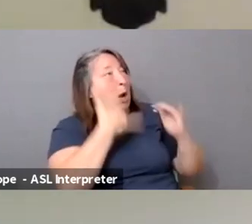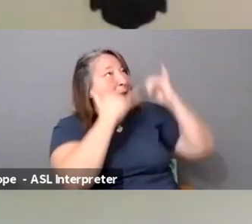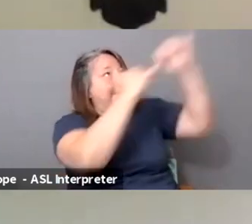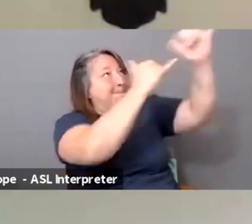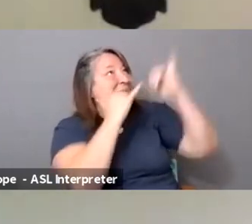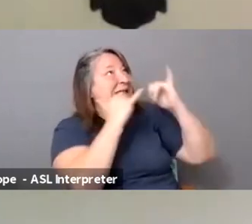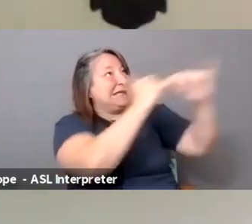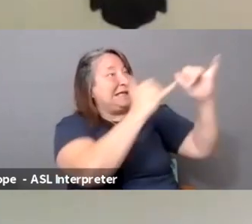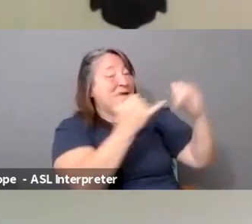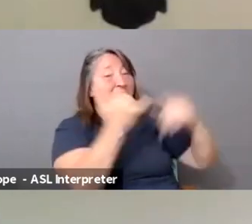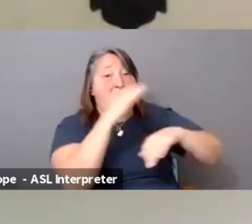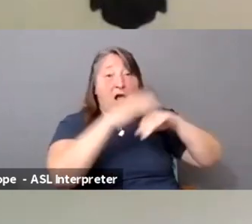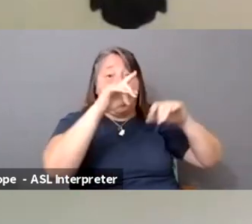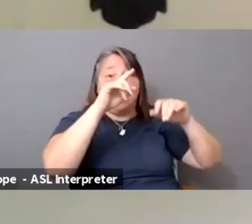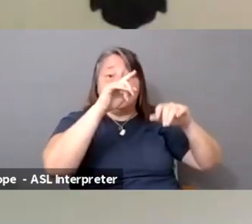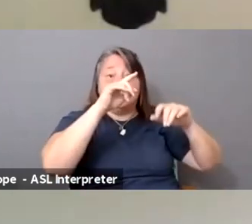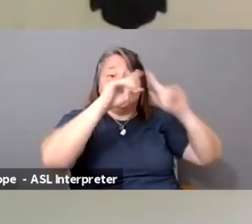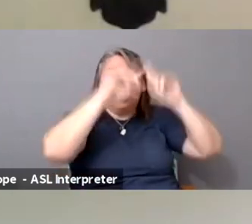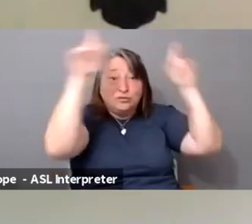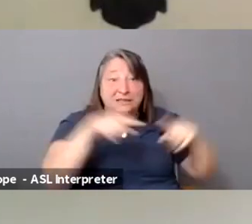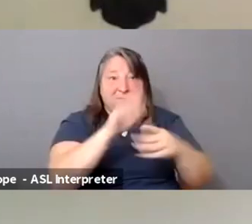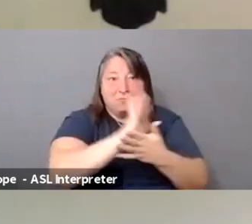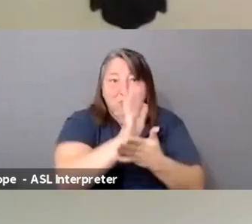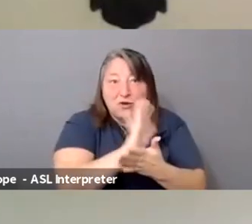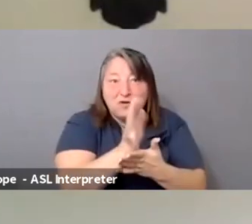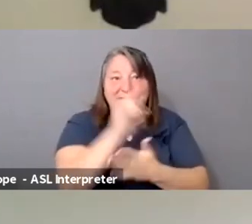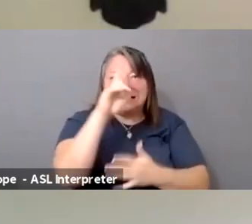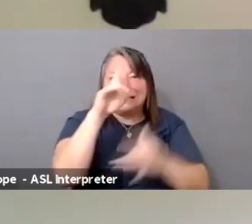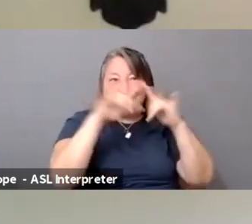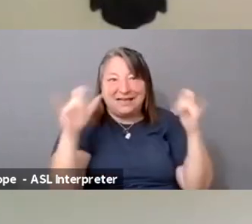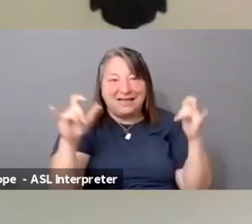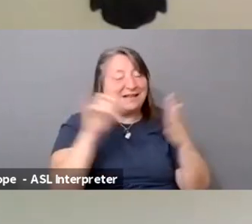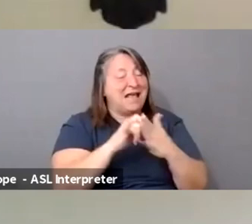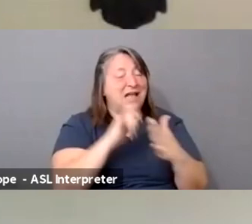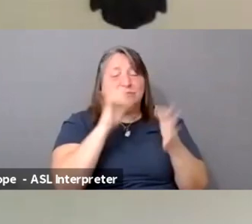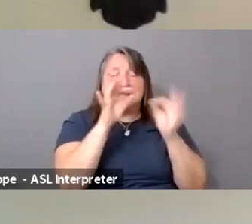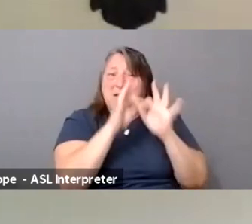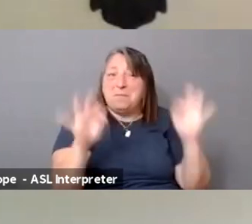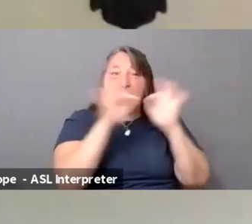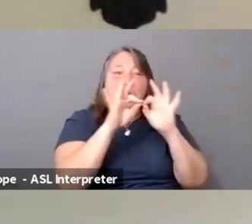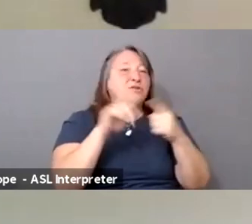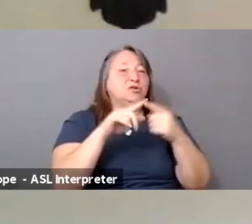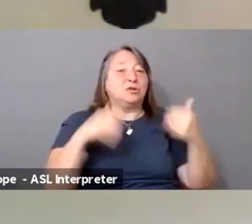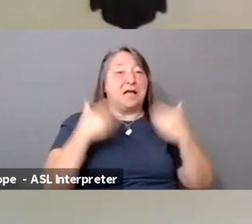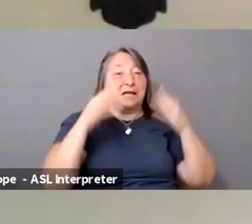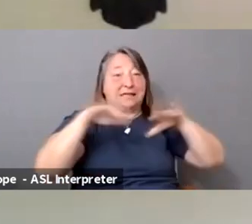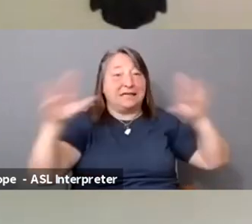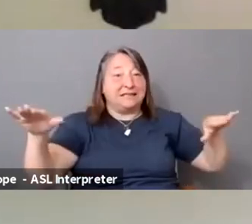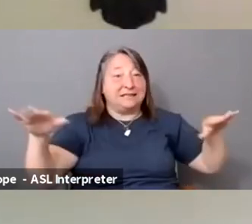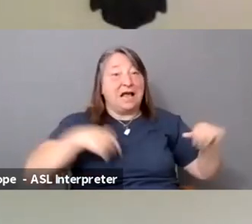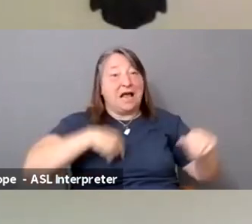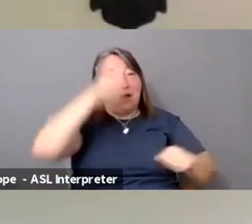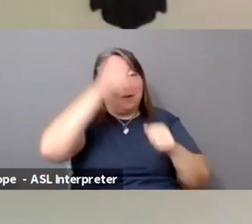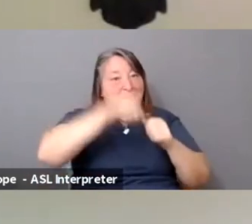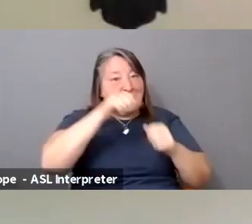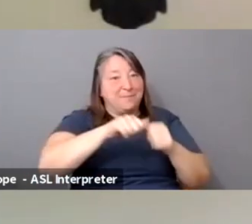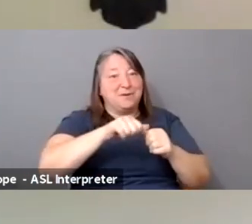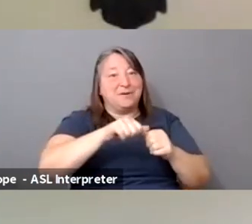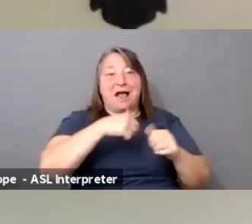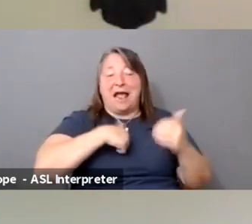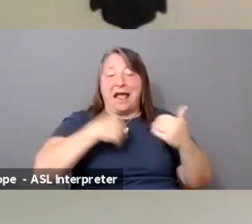think it's everything to young kids. I mean, I can remember having a hard time for